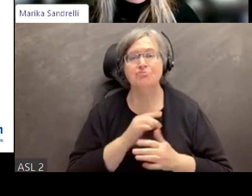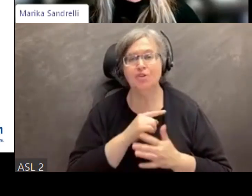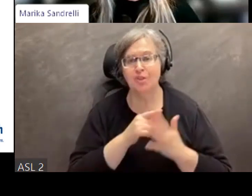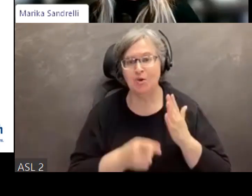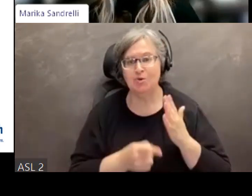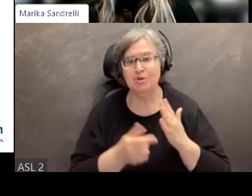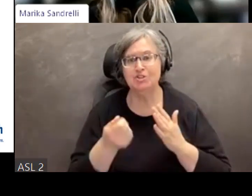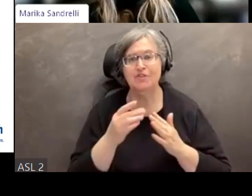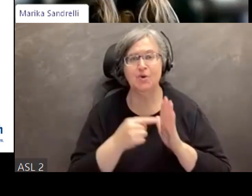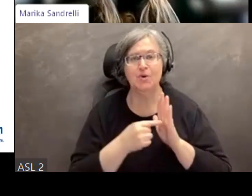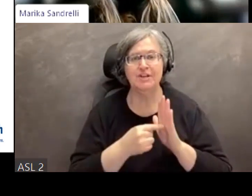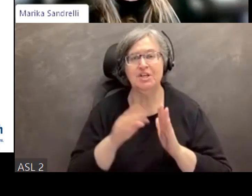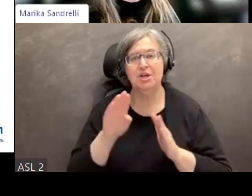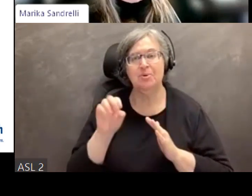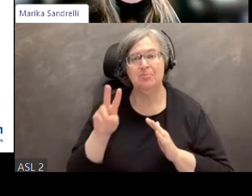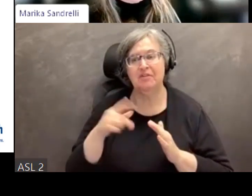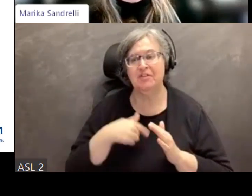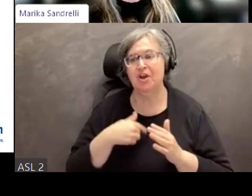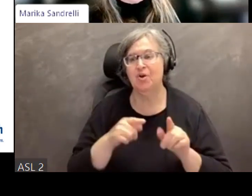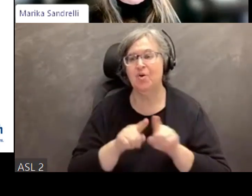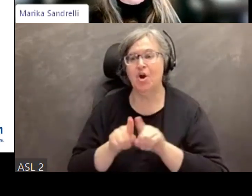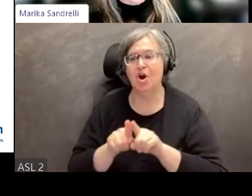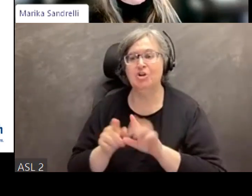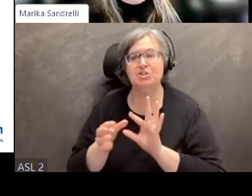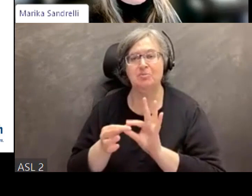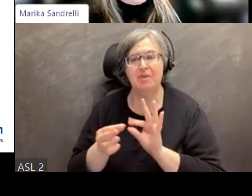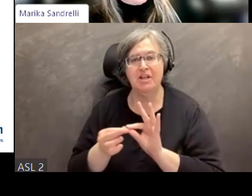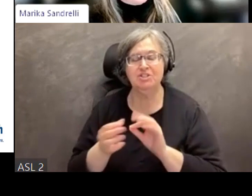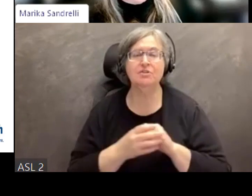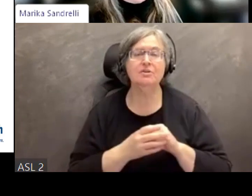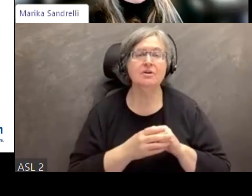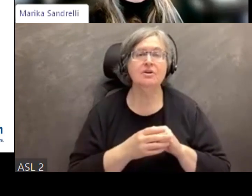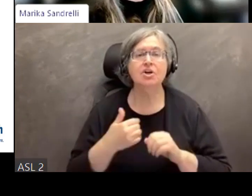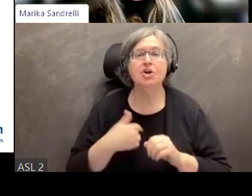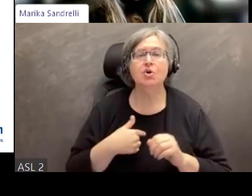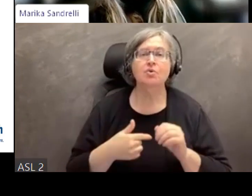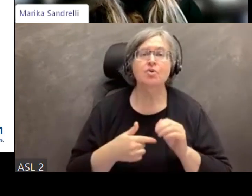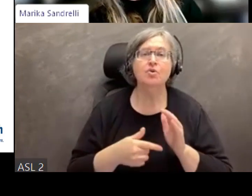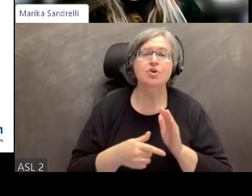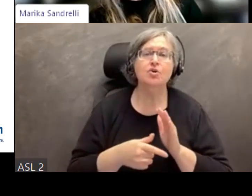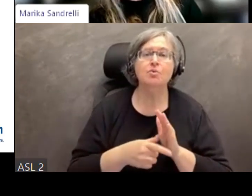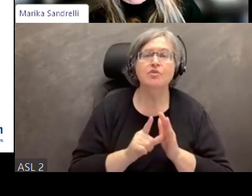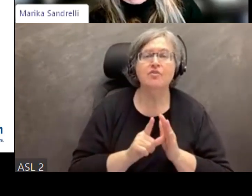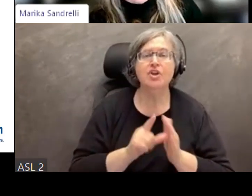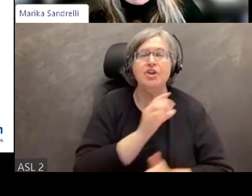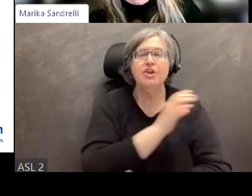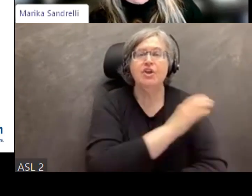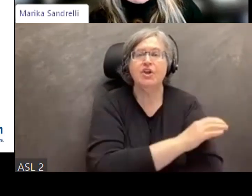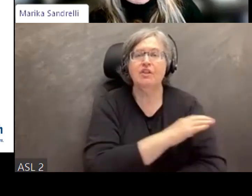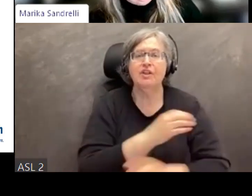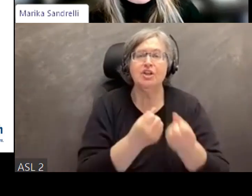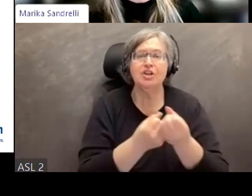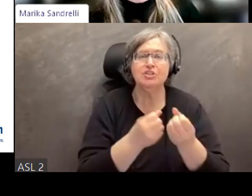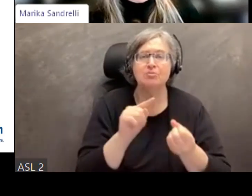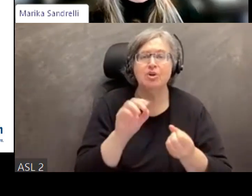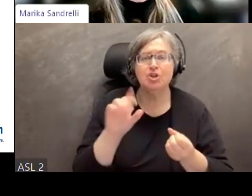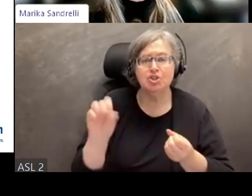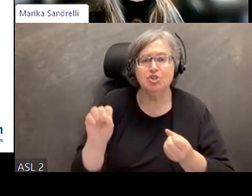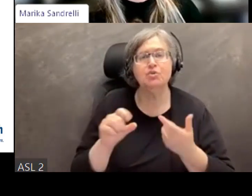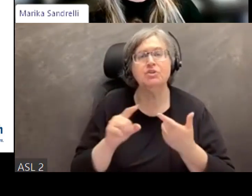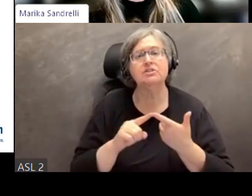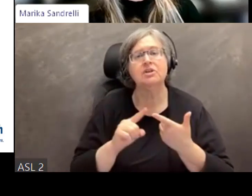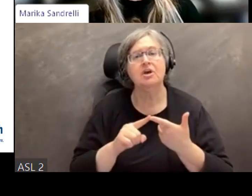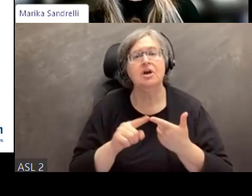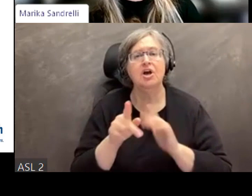So those were a few examples. And Bev and I also mentioned that, we review clinical support tools and